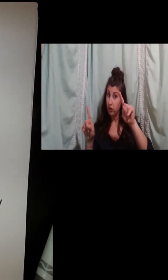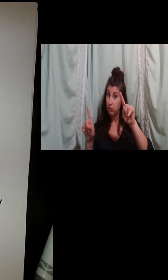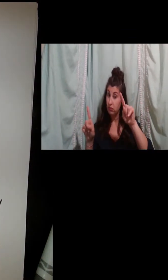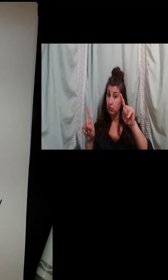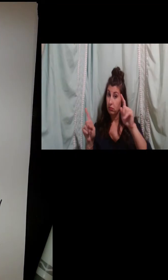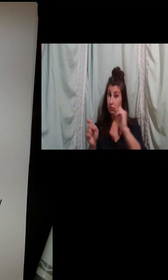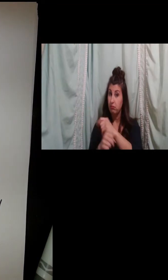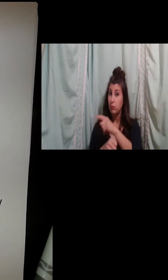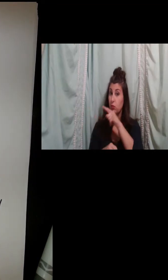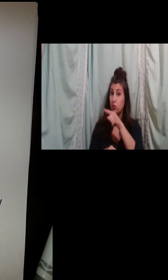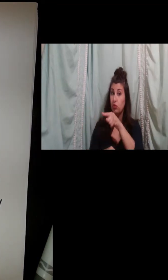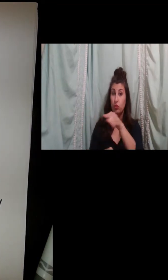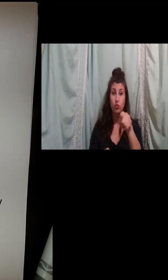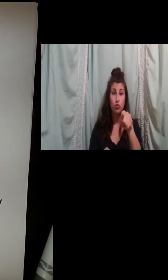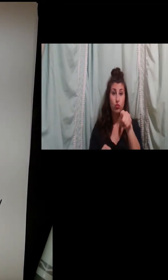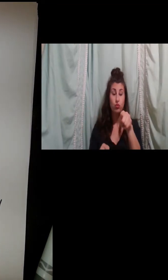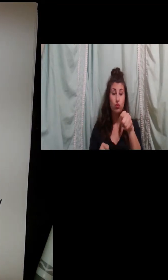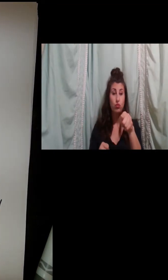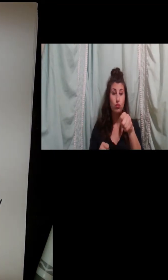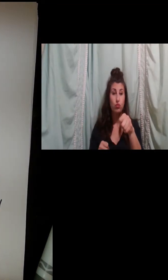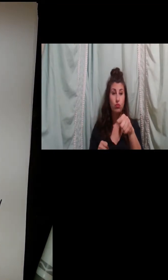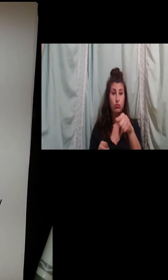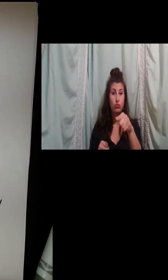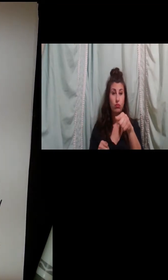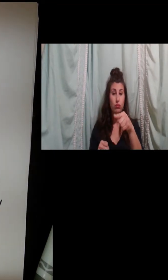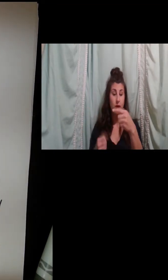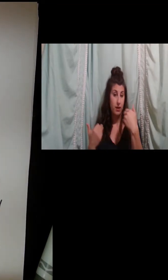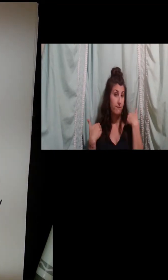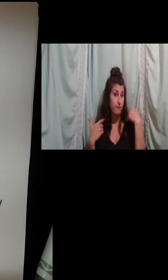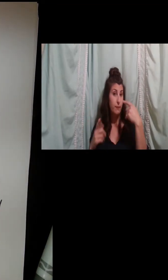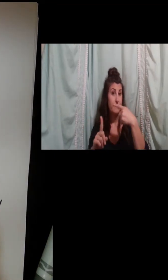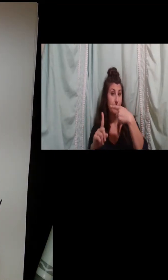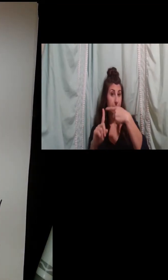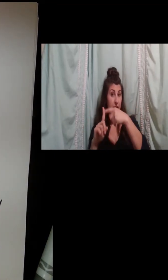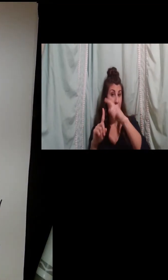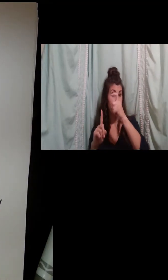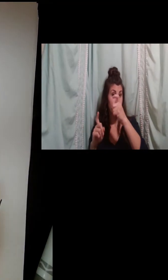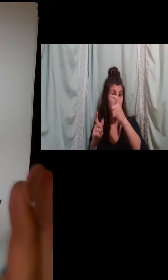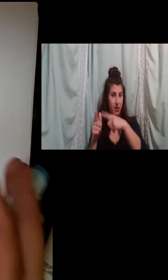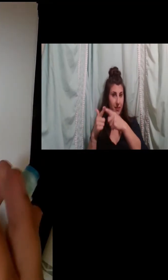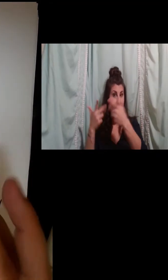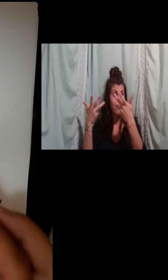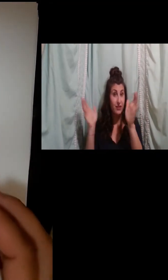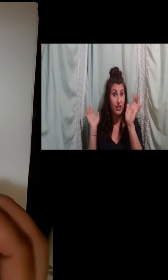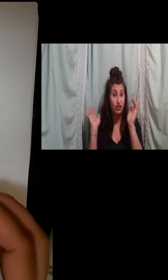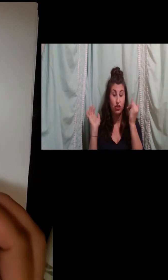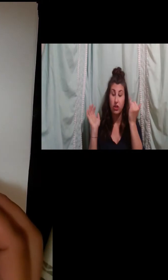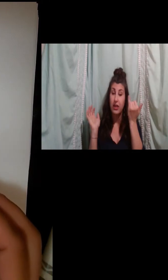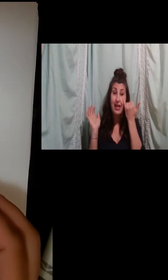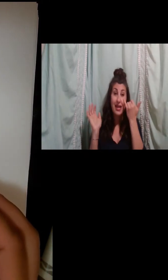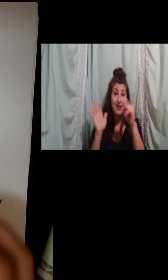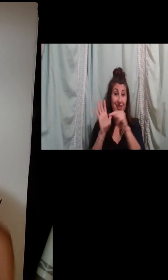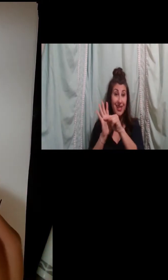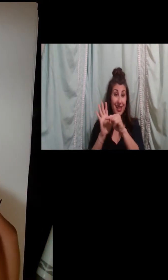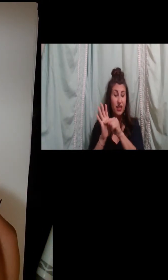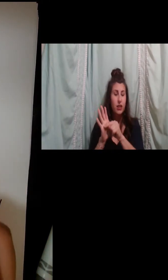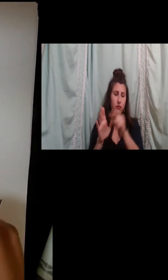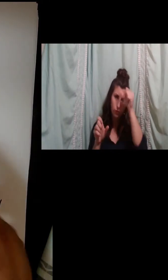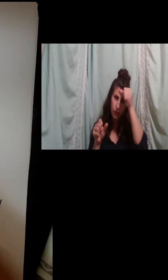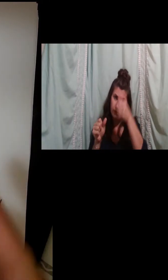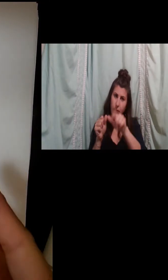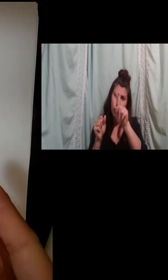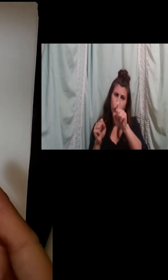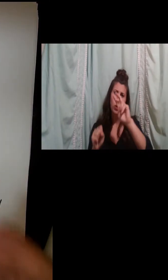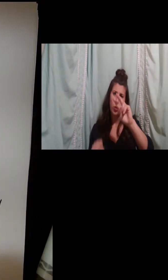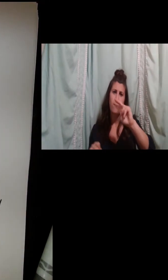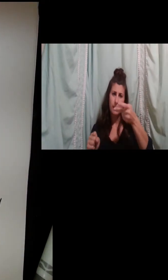different, make sure you have positive exponents, and then you're done. If not, if you have negatives,